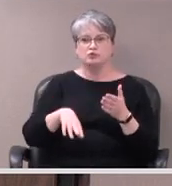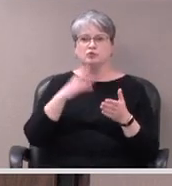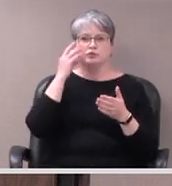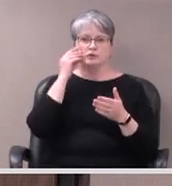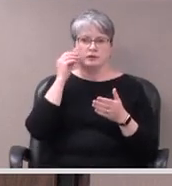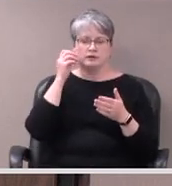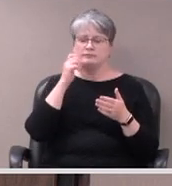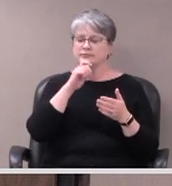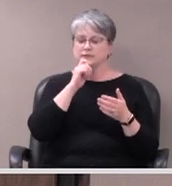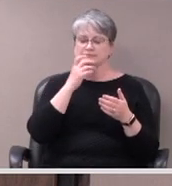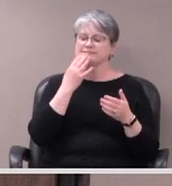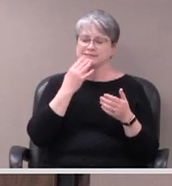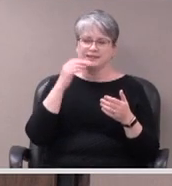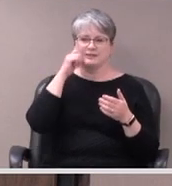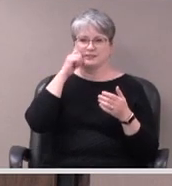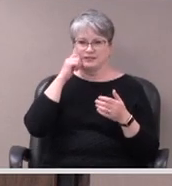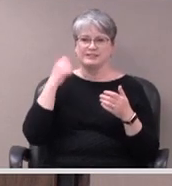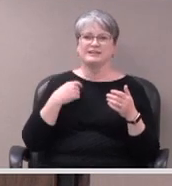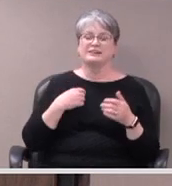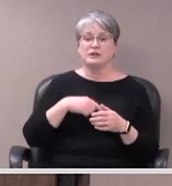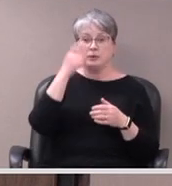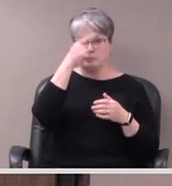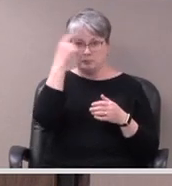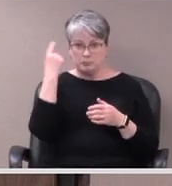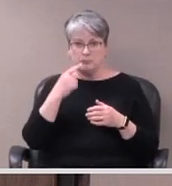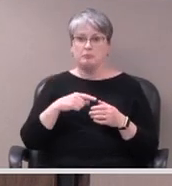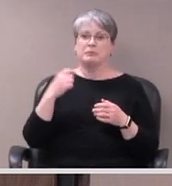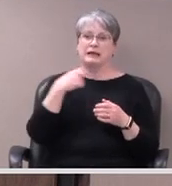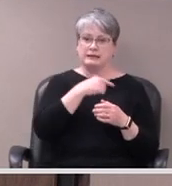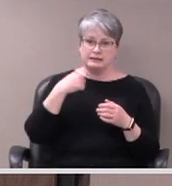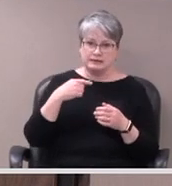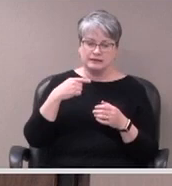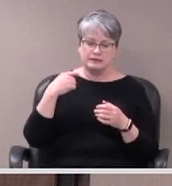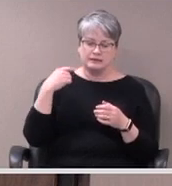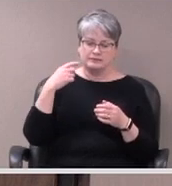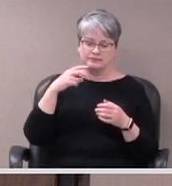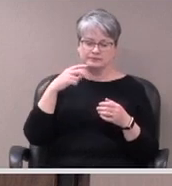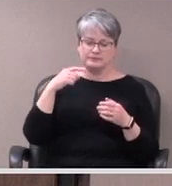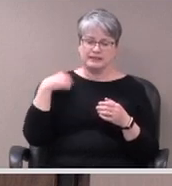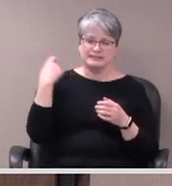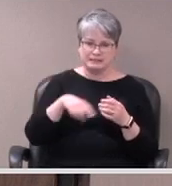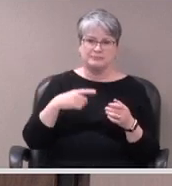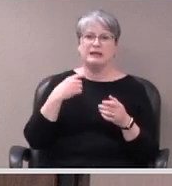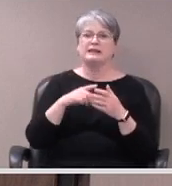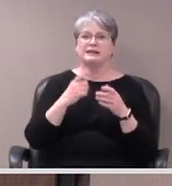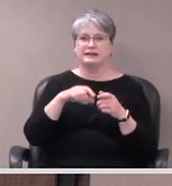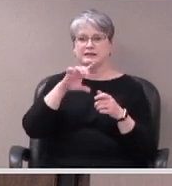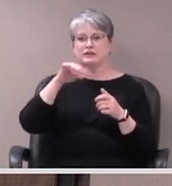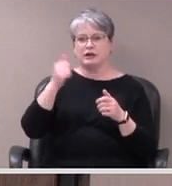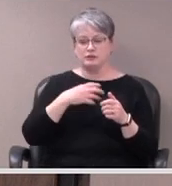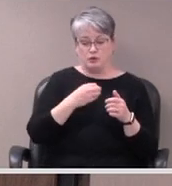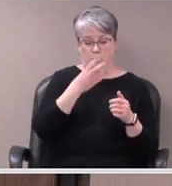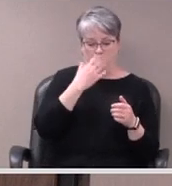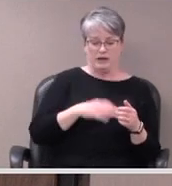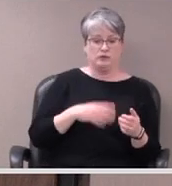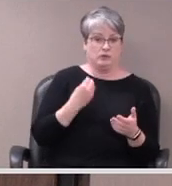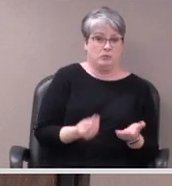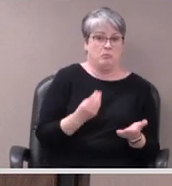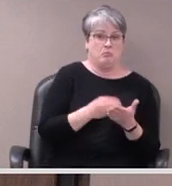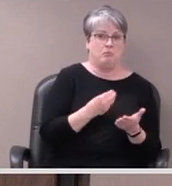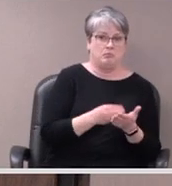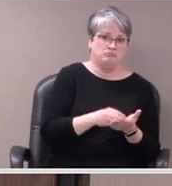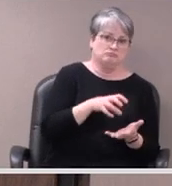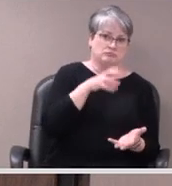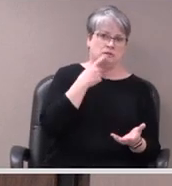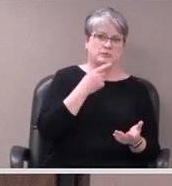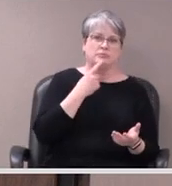Not only are Black, Latino, and low-income students punished at higher rates than their whiter and wealthier peers, but they're